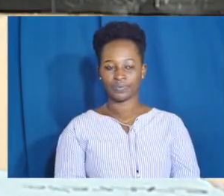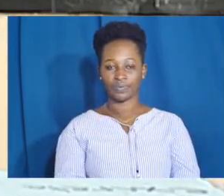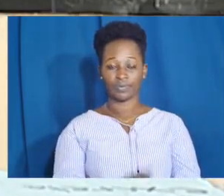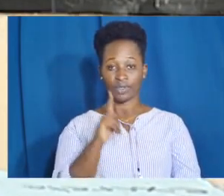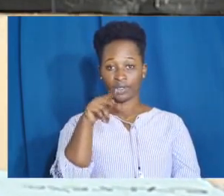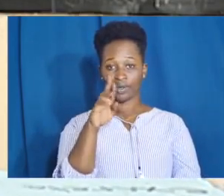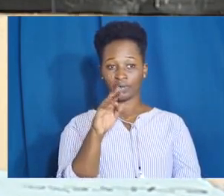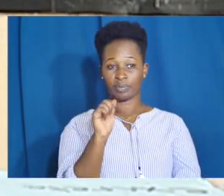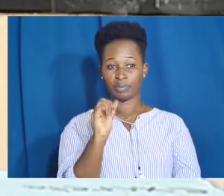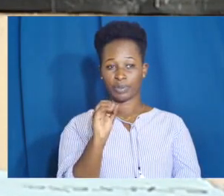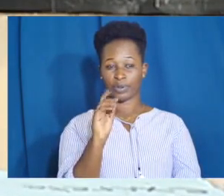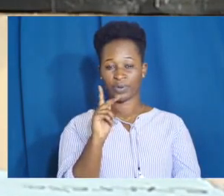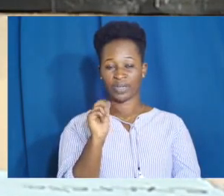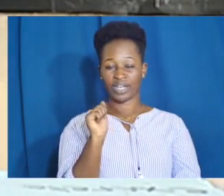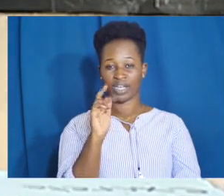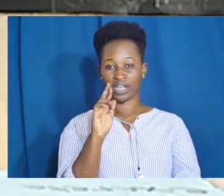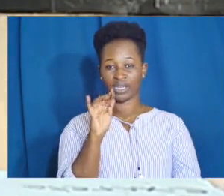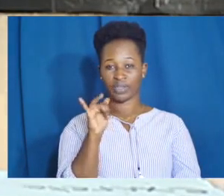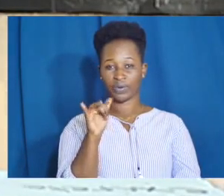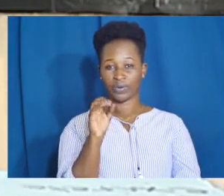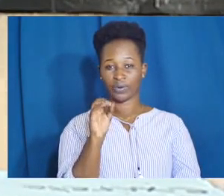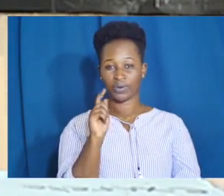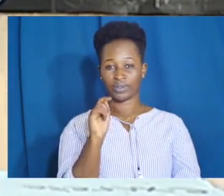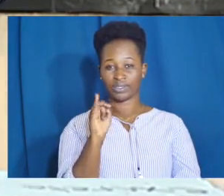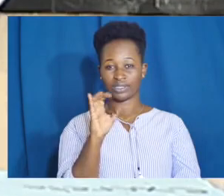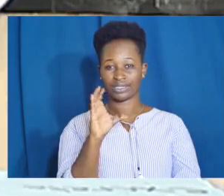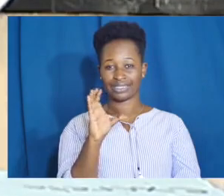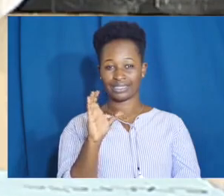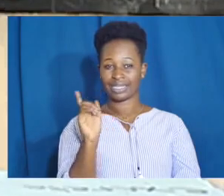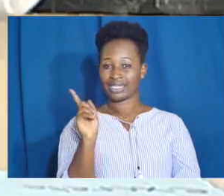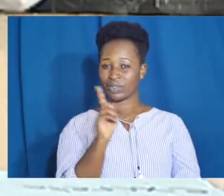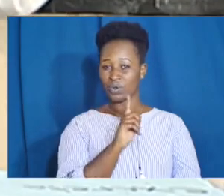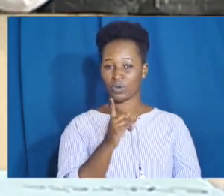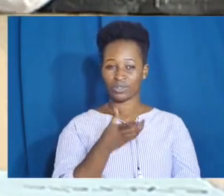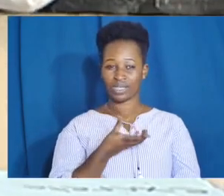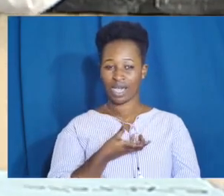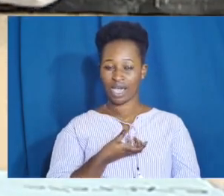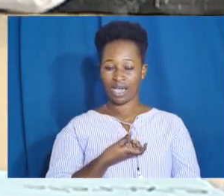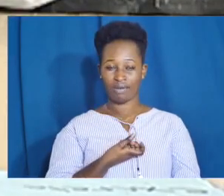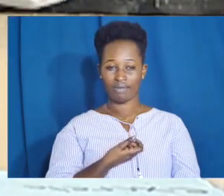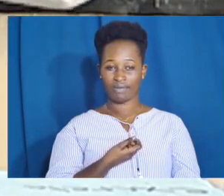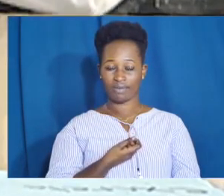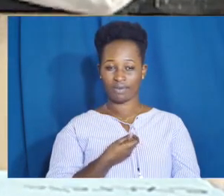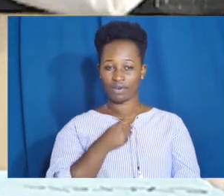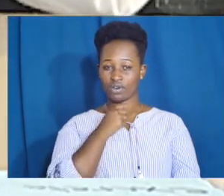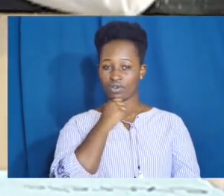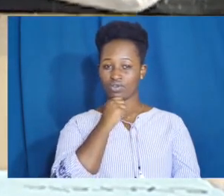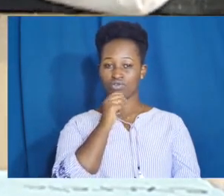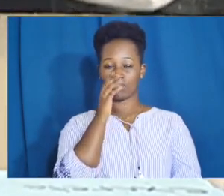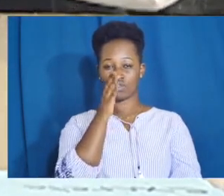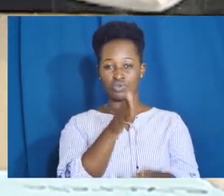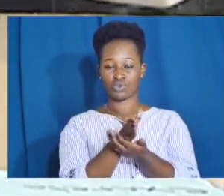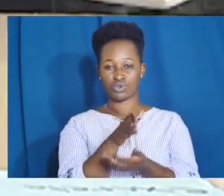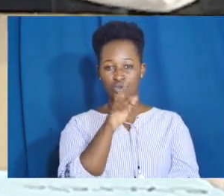Prokaryotic cells, they don't have no true nucleus.